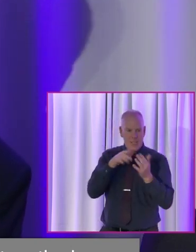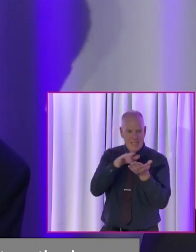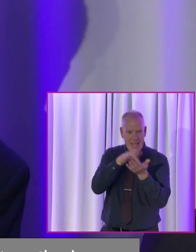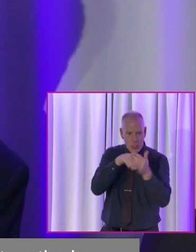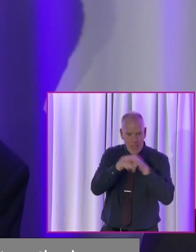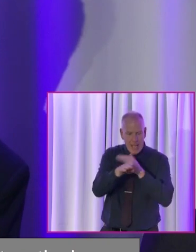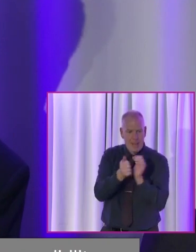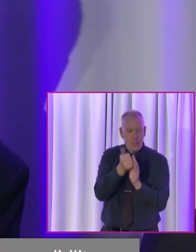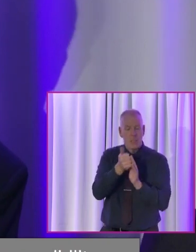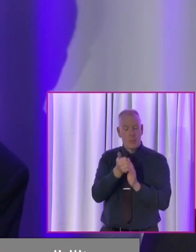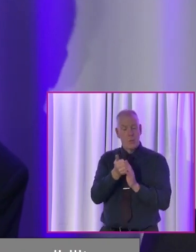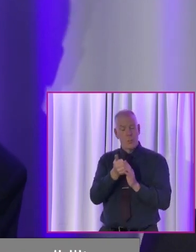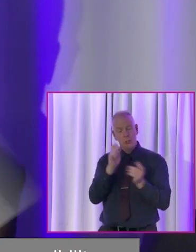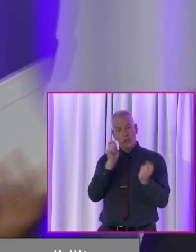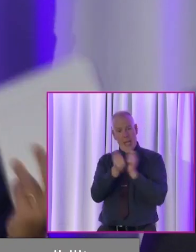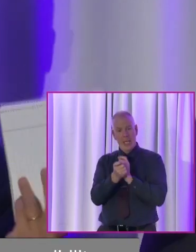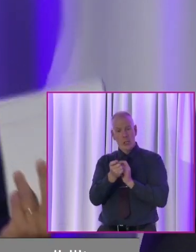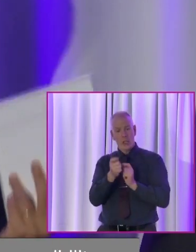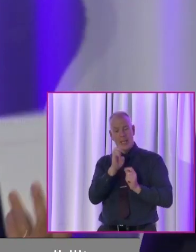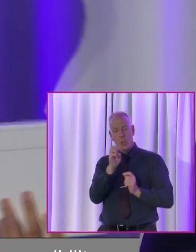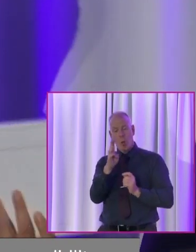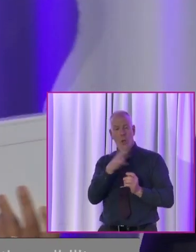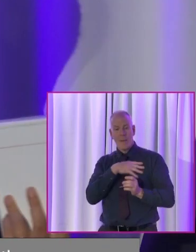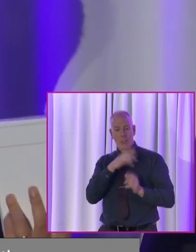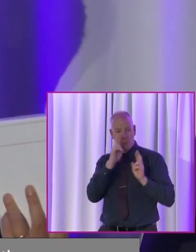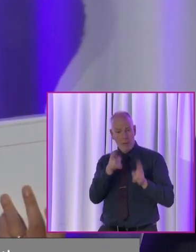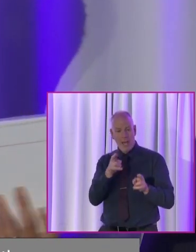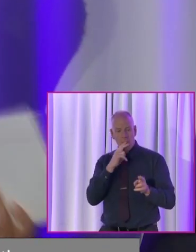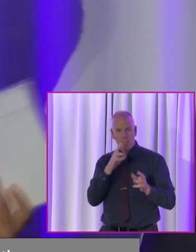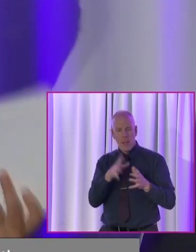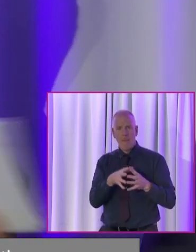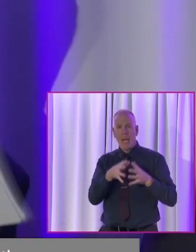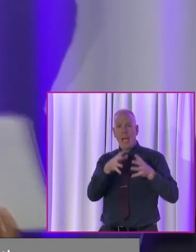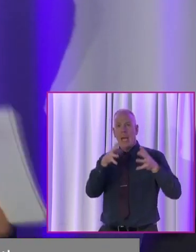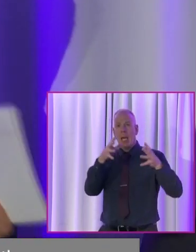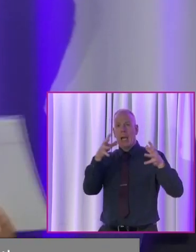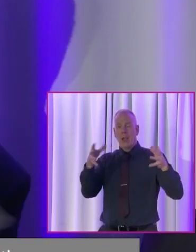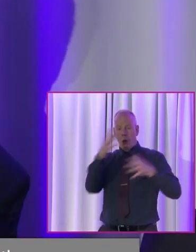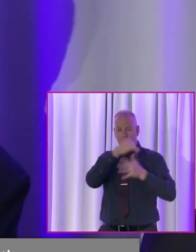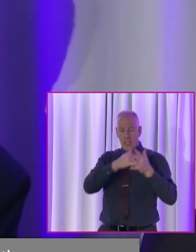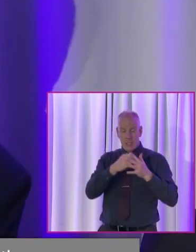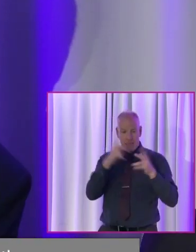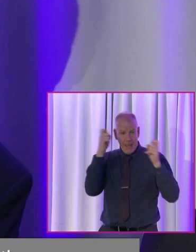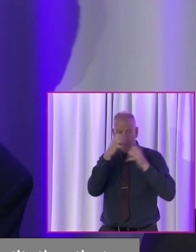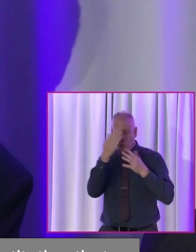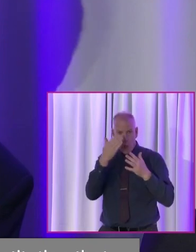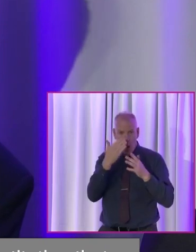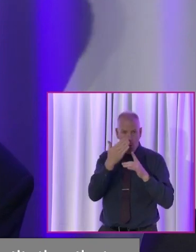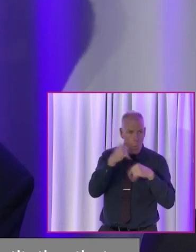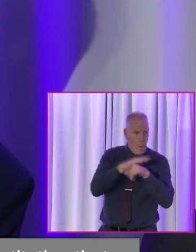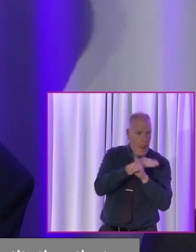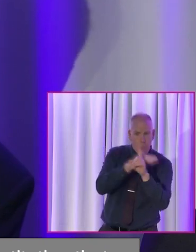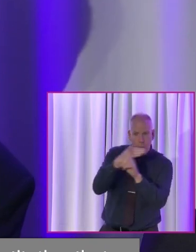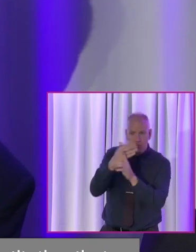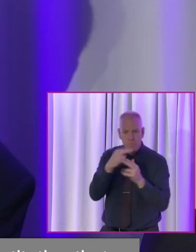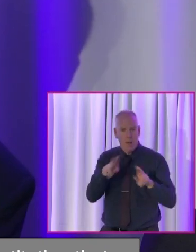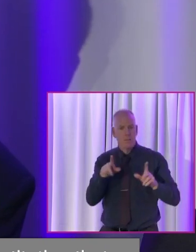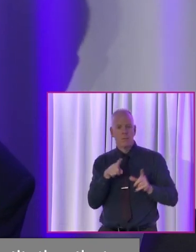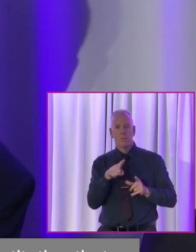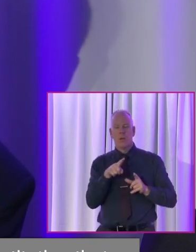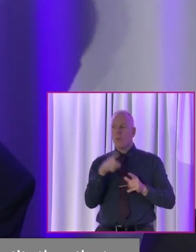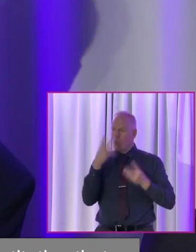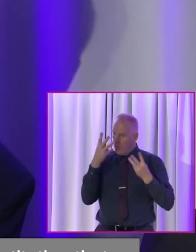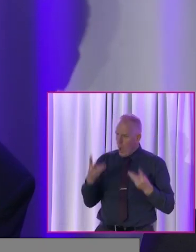things are moving in the Commission, but of course it's such a huge institution that it's difficult to assess. We do want the Commission